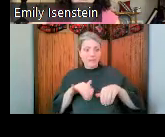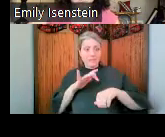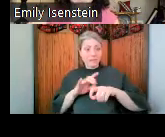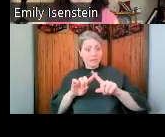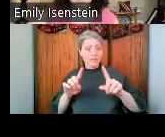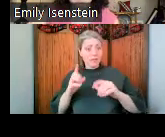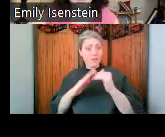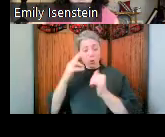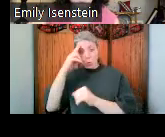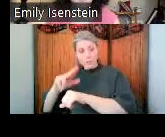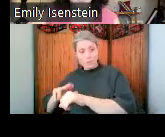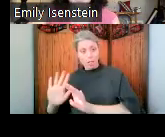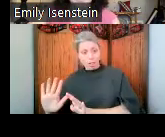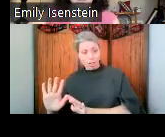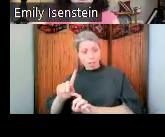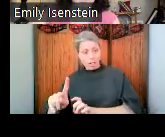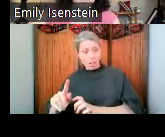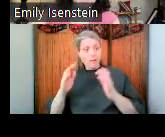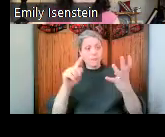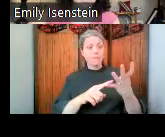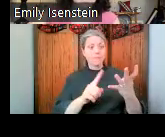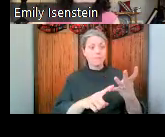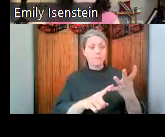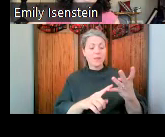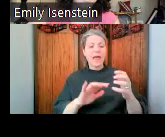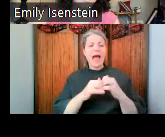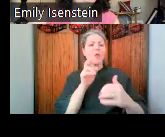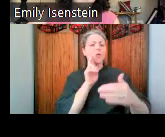how the predictability of touch affects how it is processed.